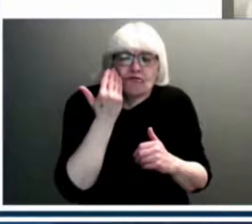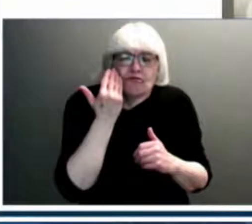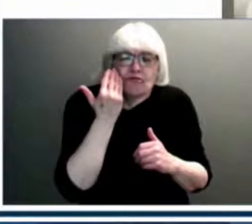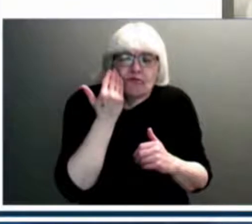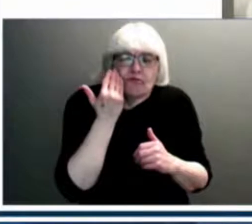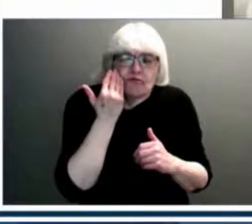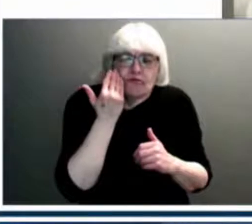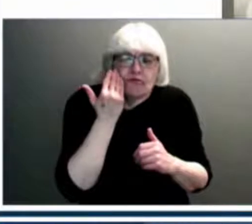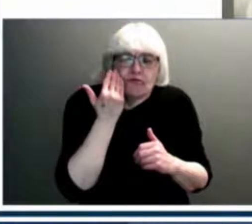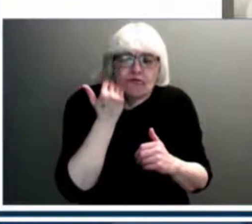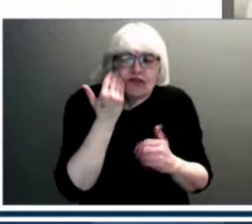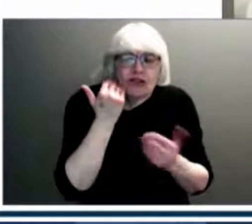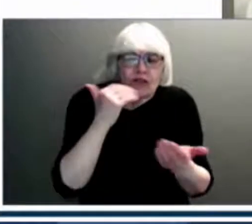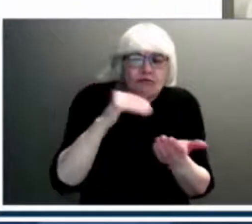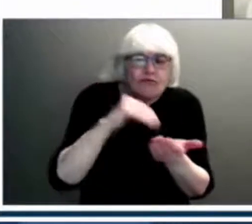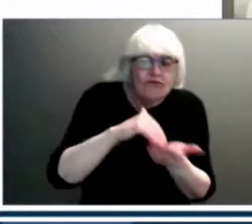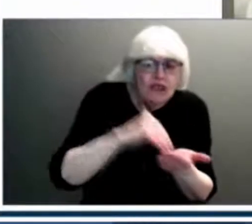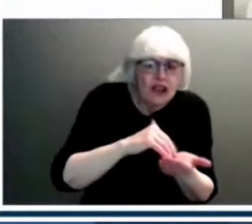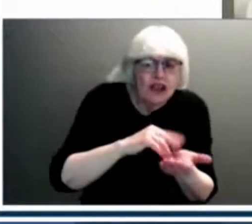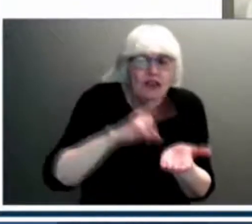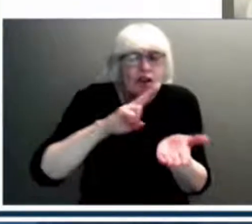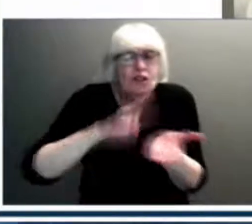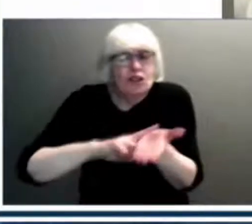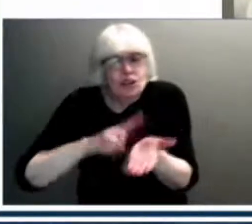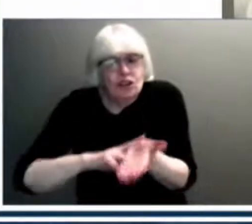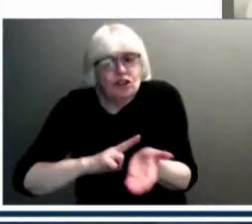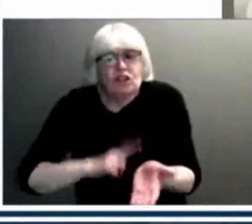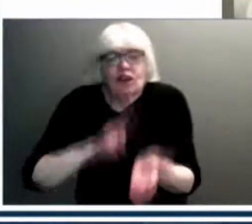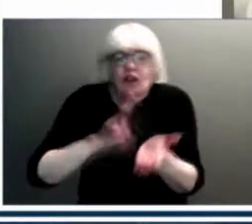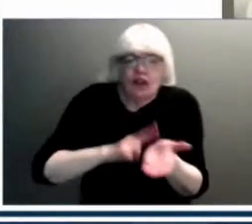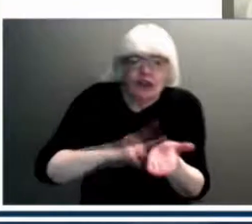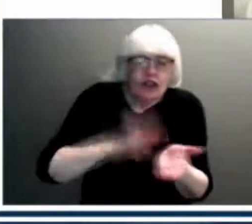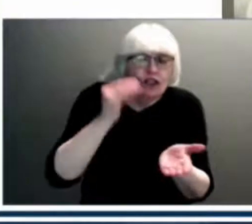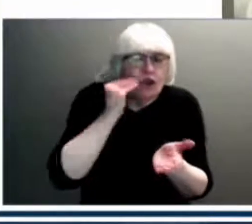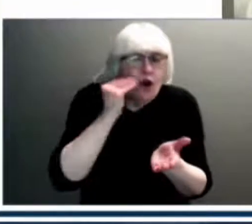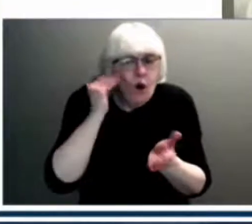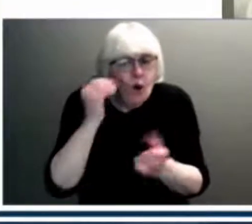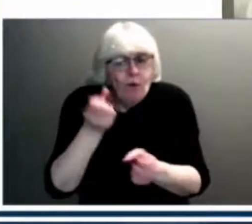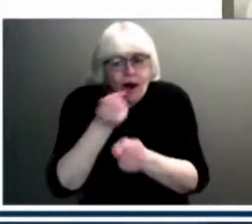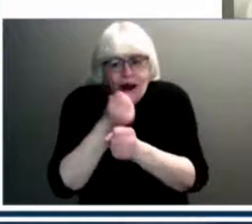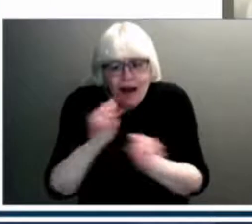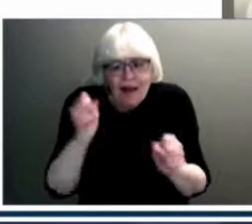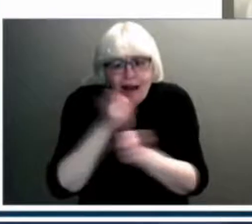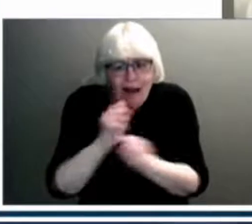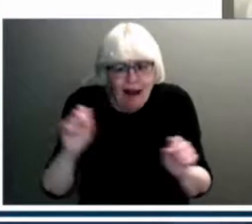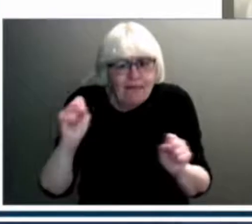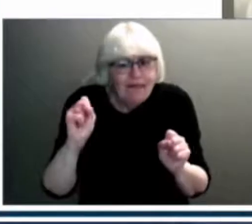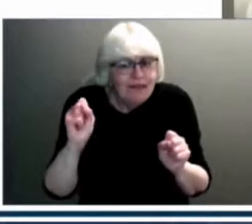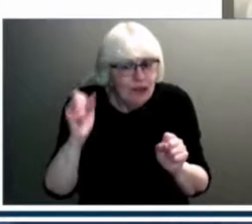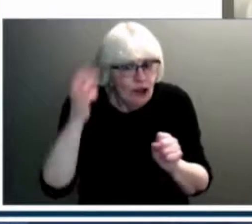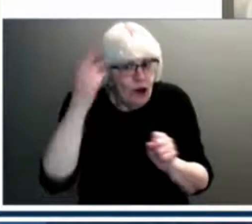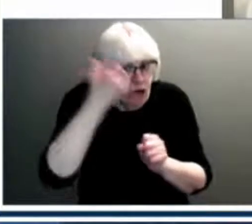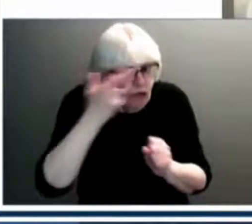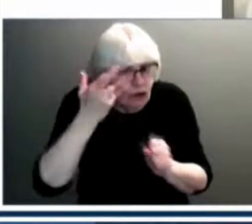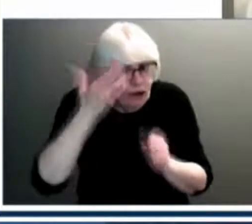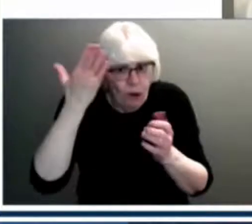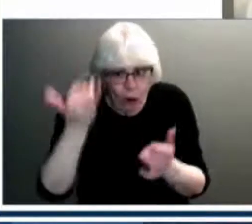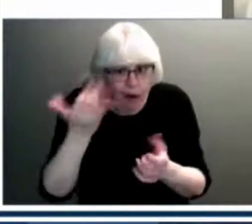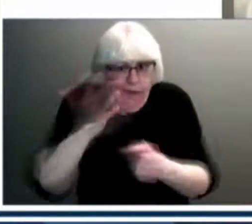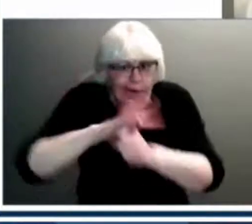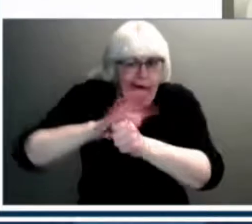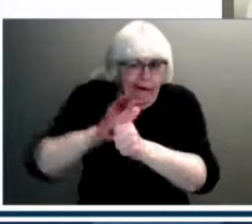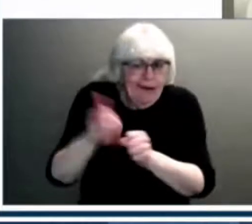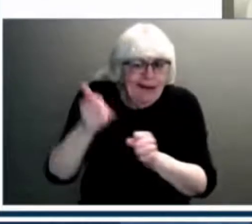off either because they've contracted the illness or they are close contacts, can you talk a little bit about the discussions that are going